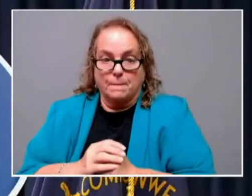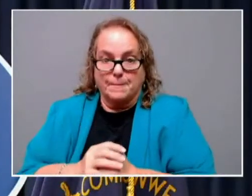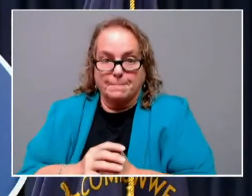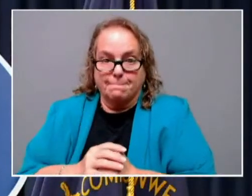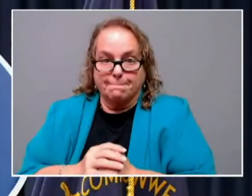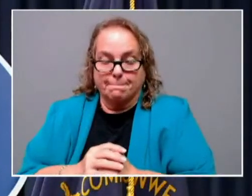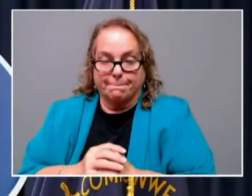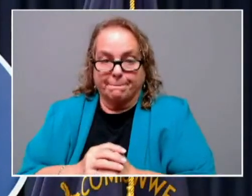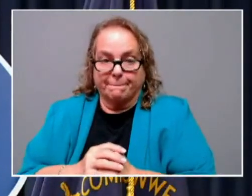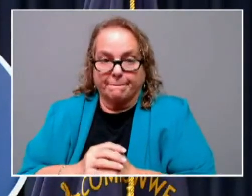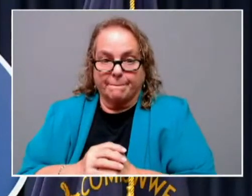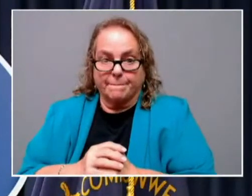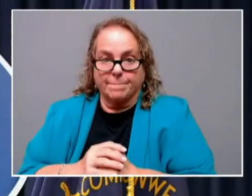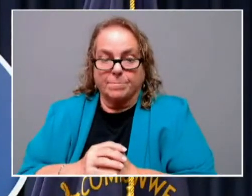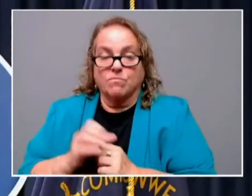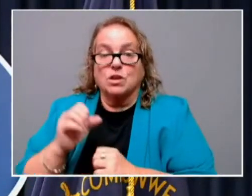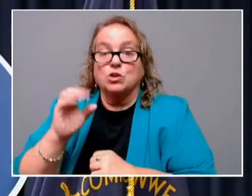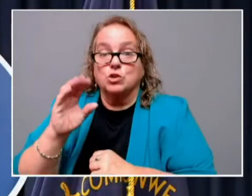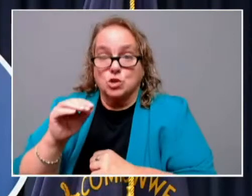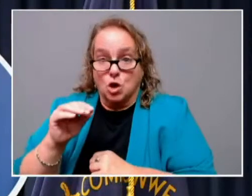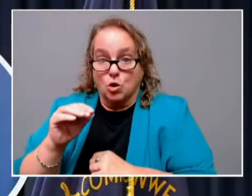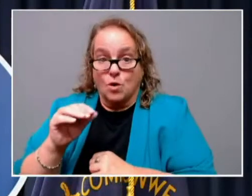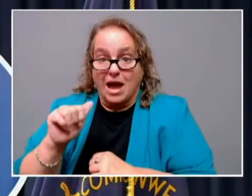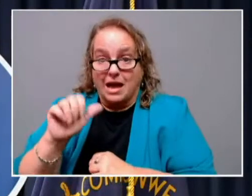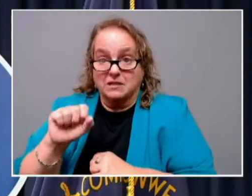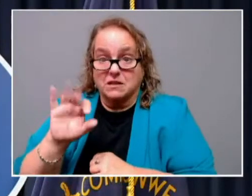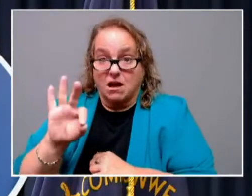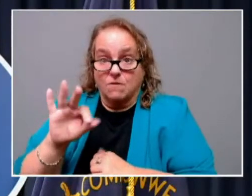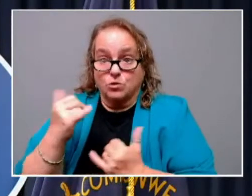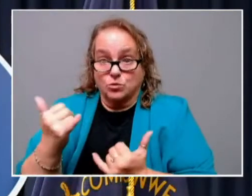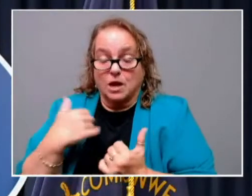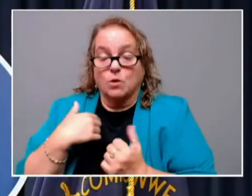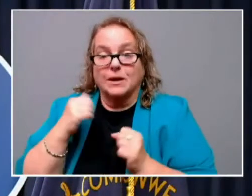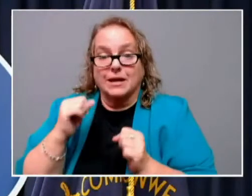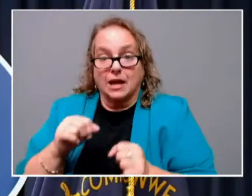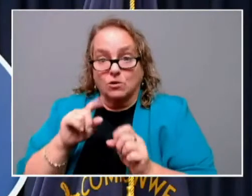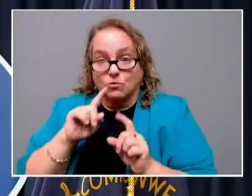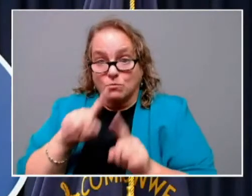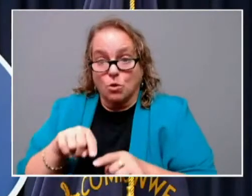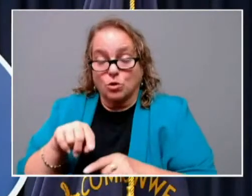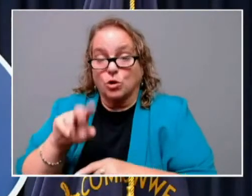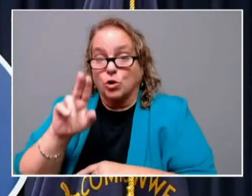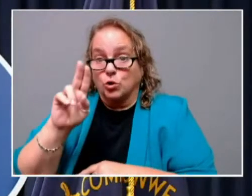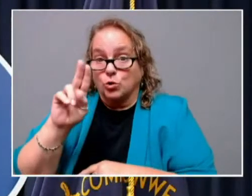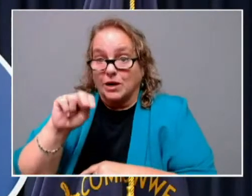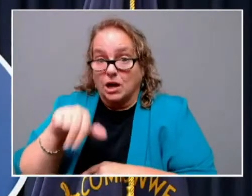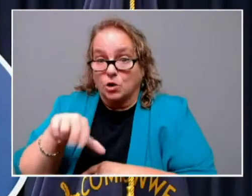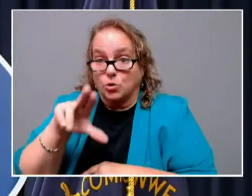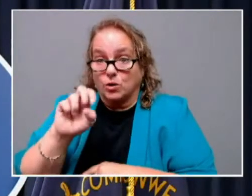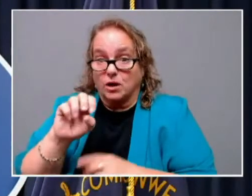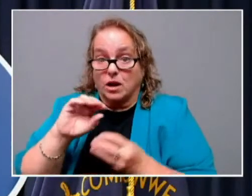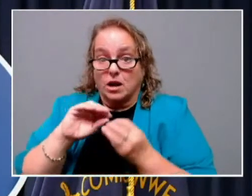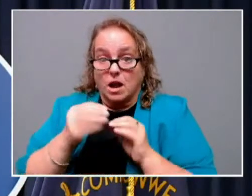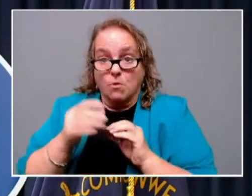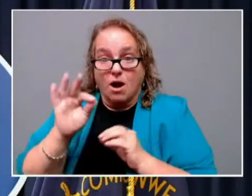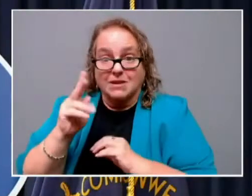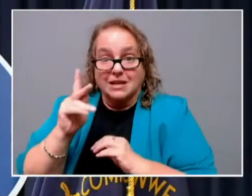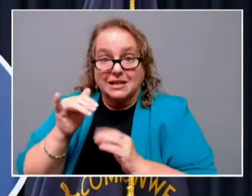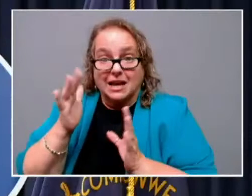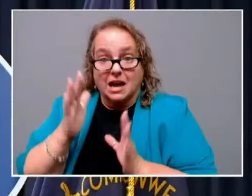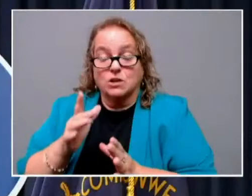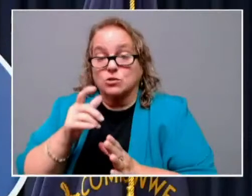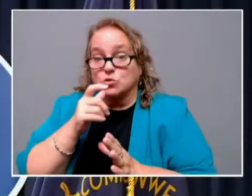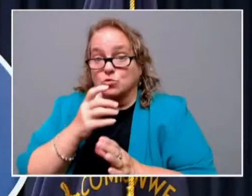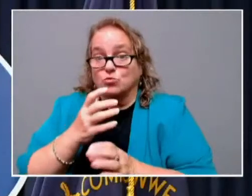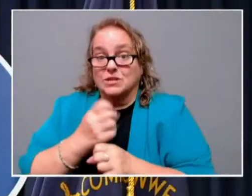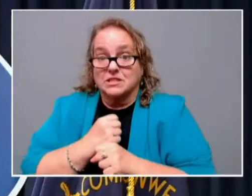made today. So as of today, we can report the unique number of Kentuckians that have gotten at least